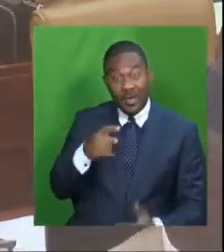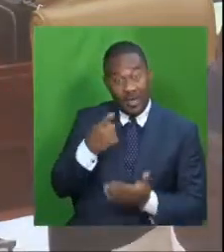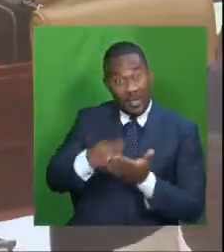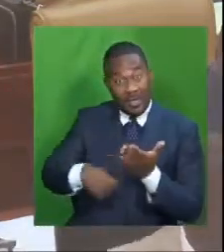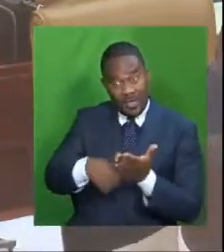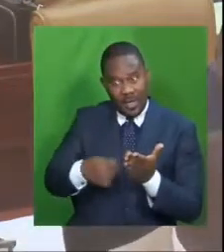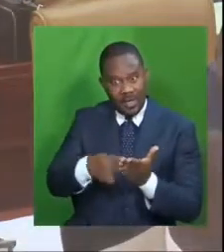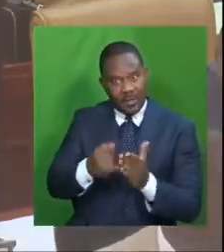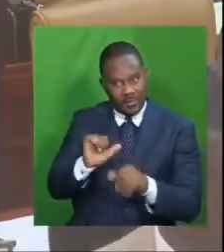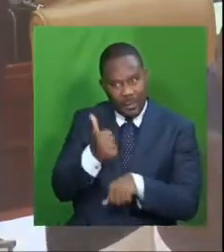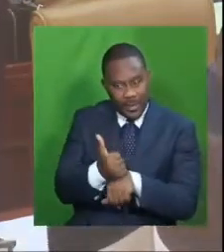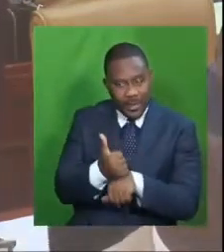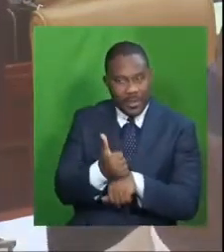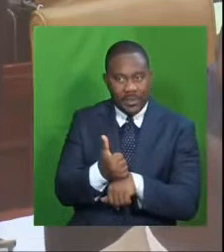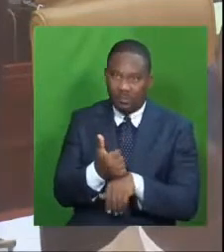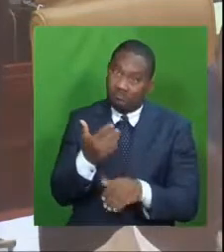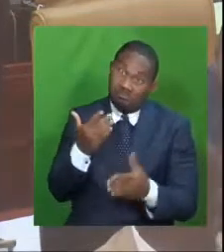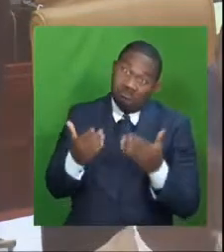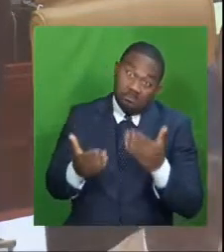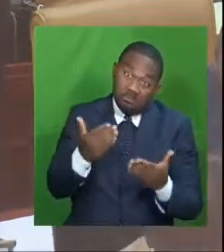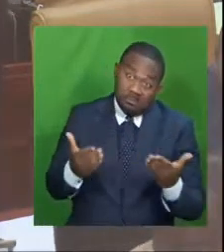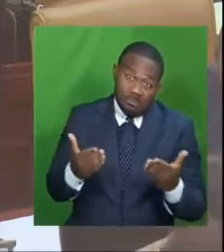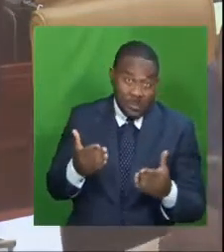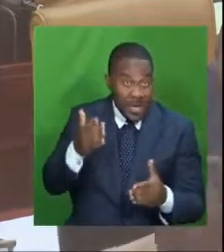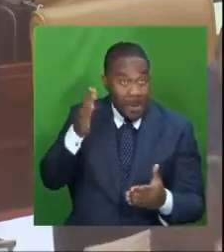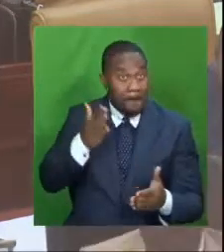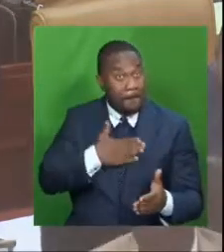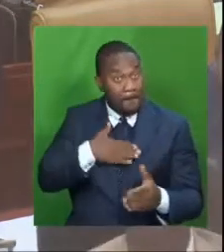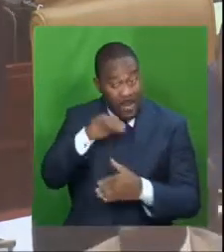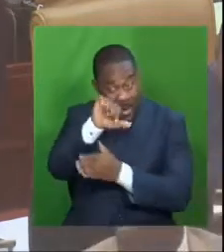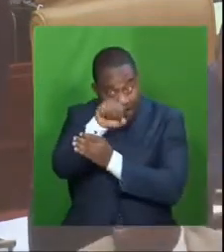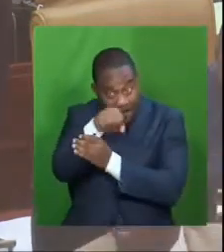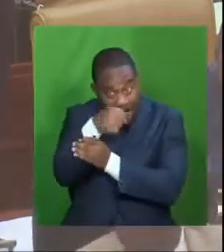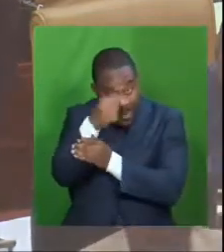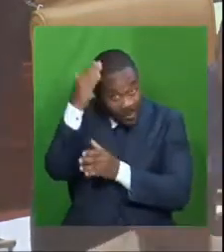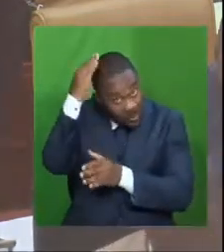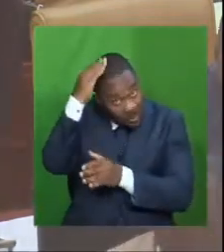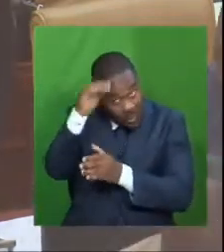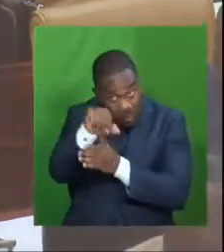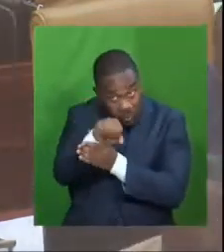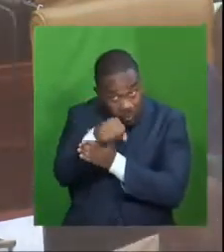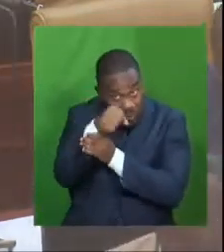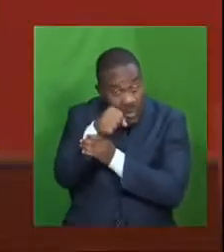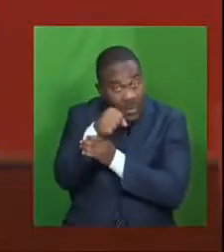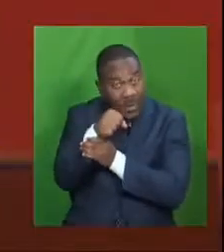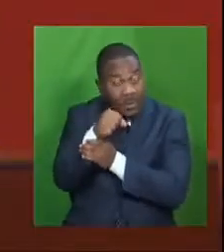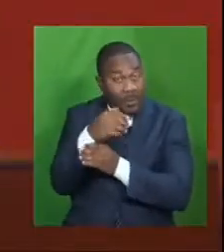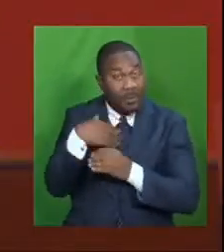when this tax passes, probably, Mr. Speaker, my bald head will be able to be dealt with.